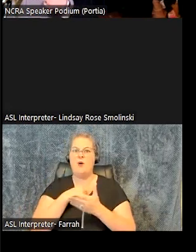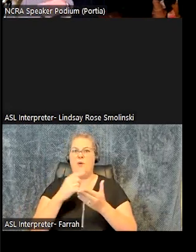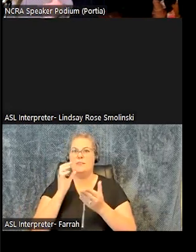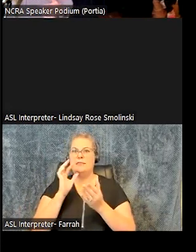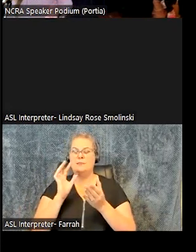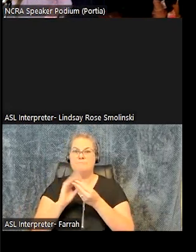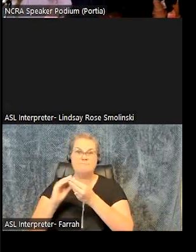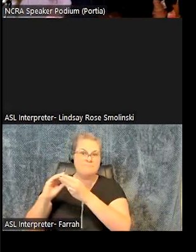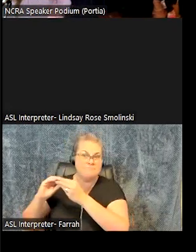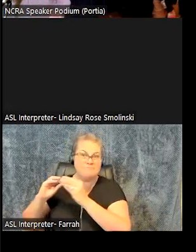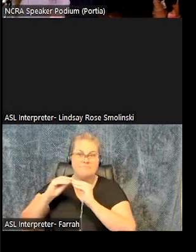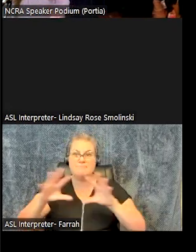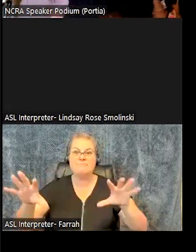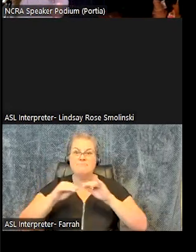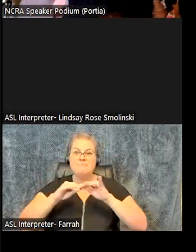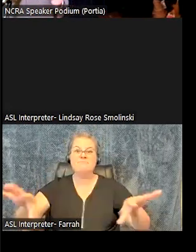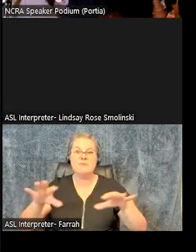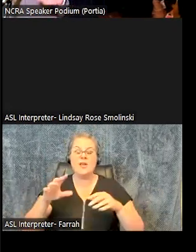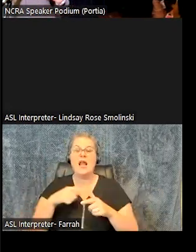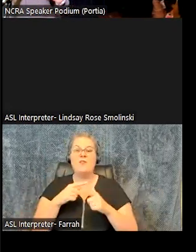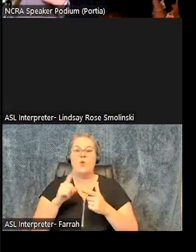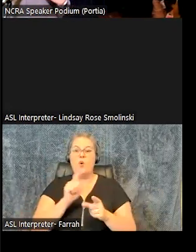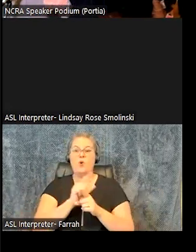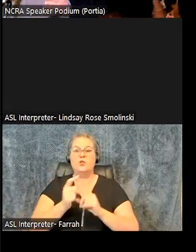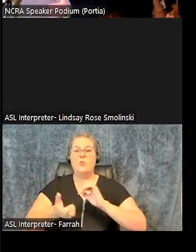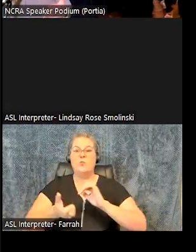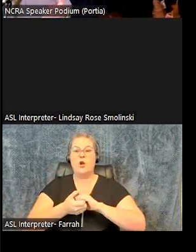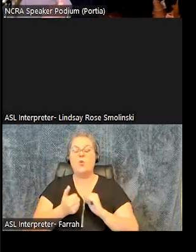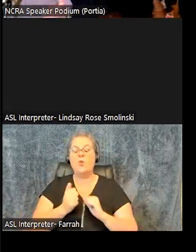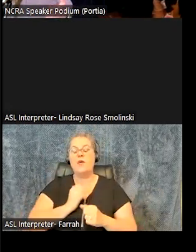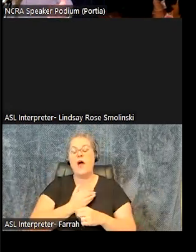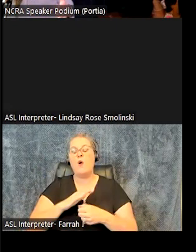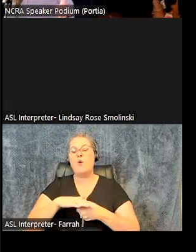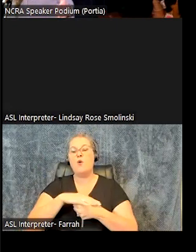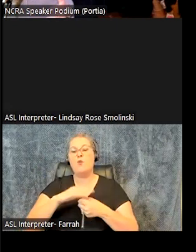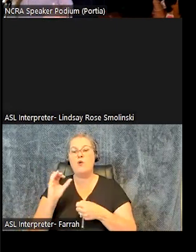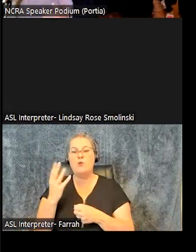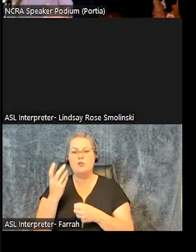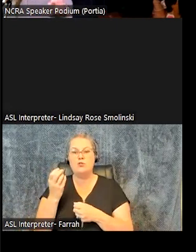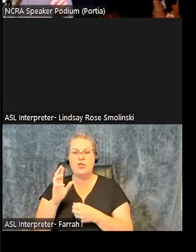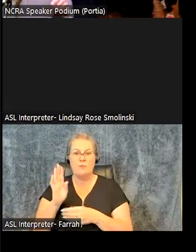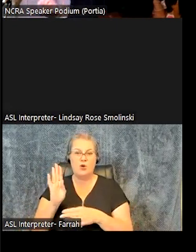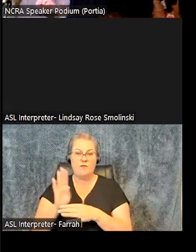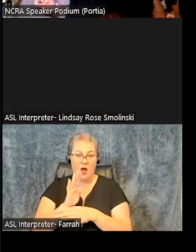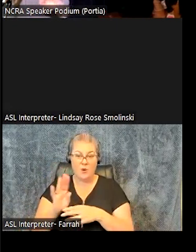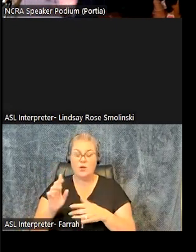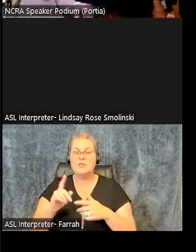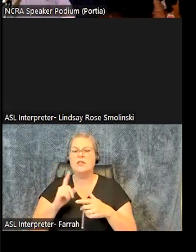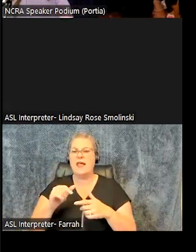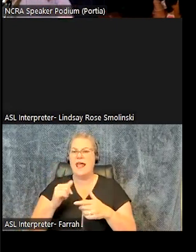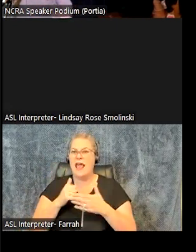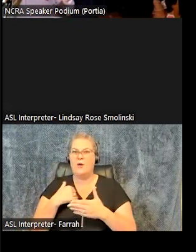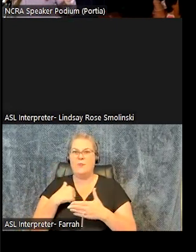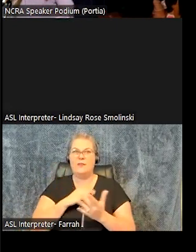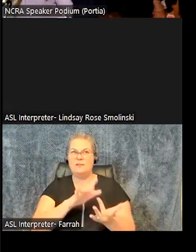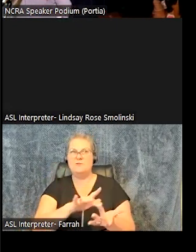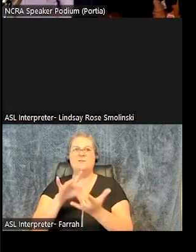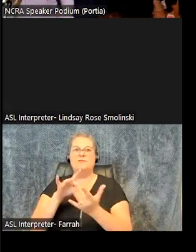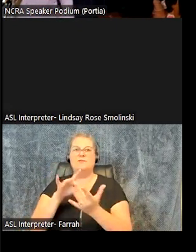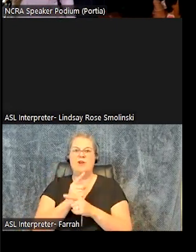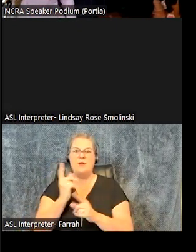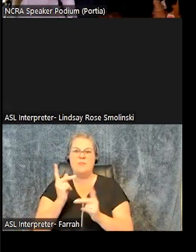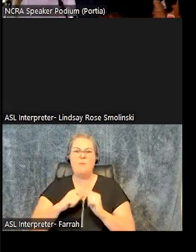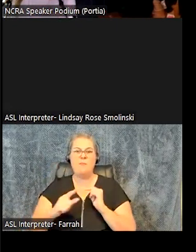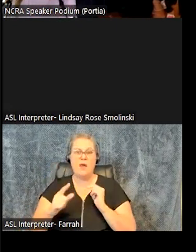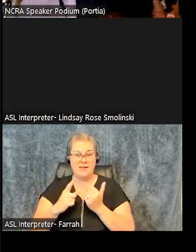also partner with our local chamber, which does help get us to the right audience, but it's not as easy as one might think. We